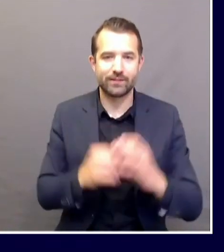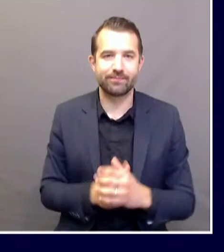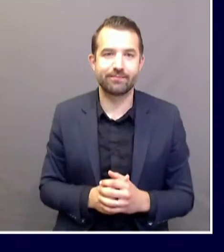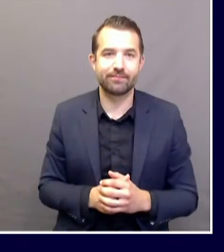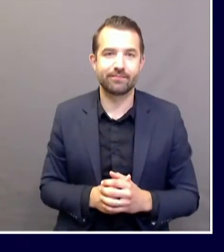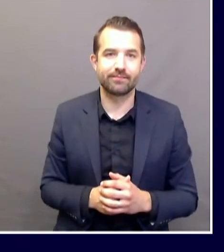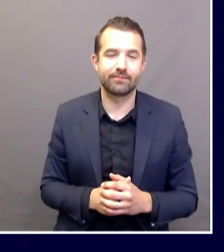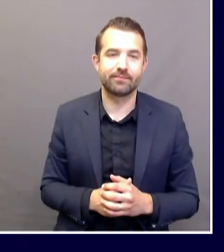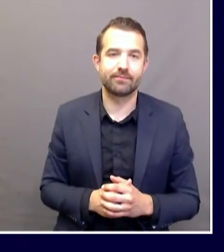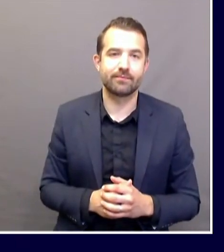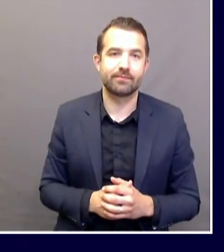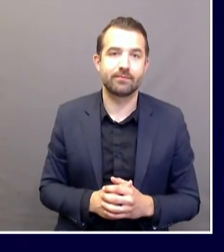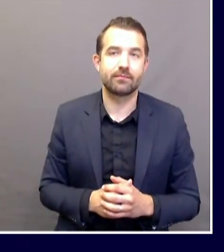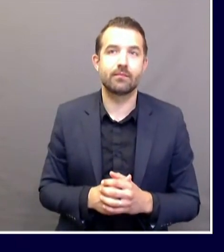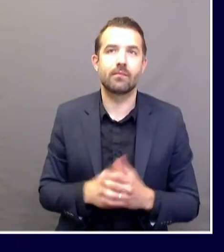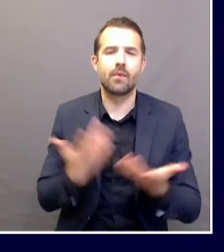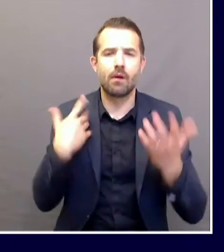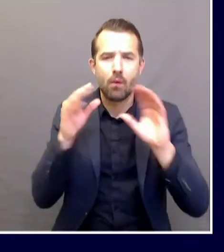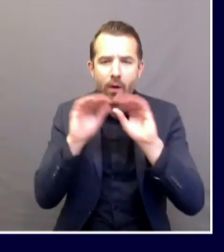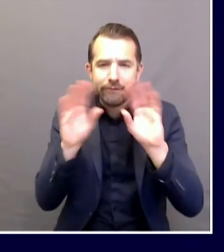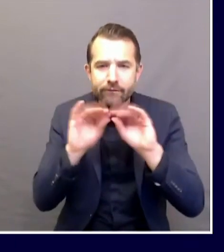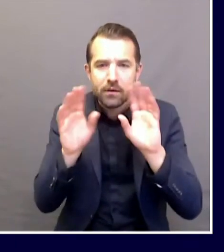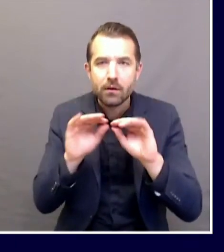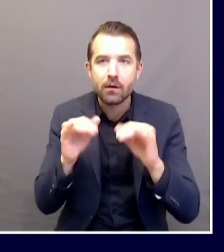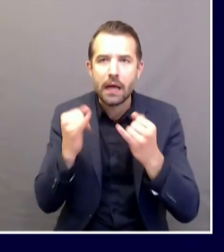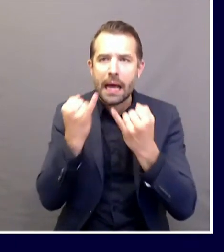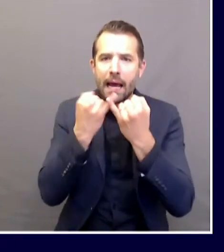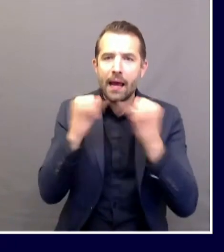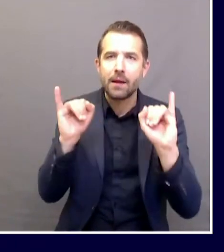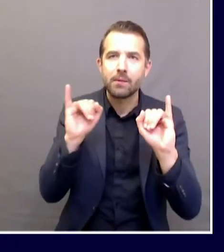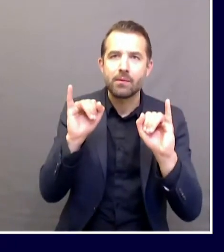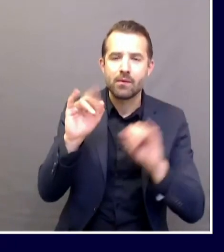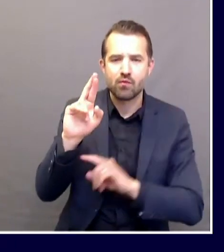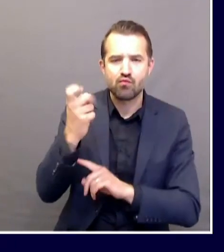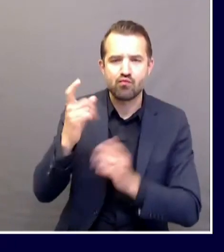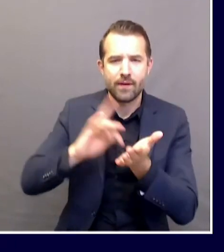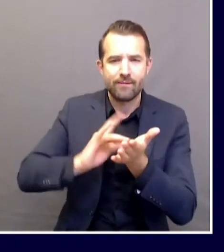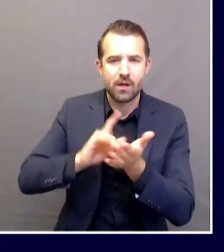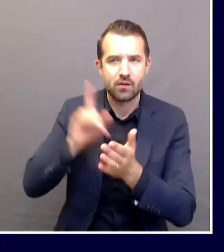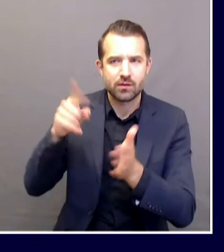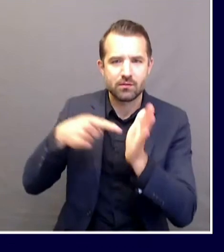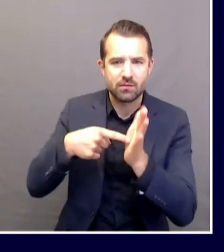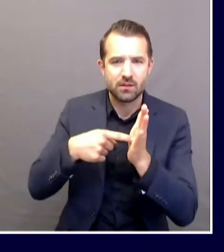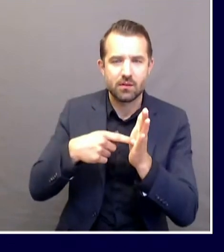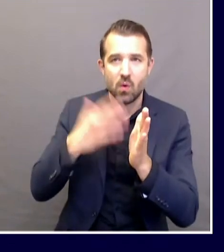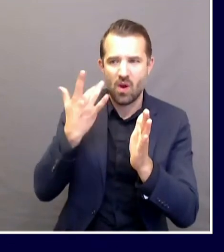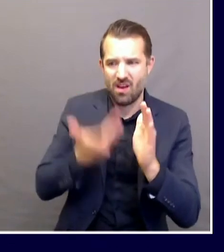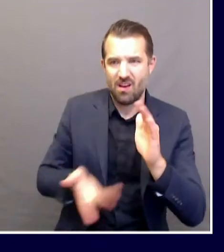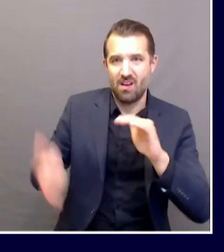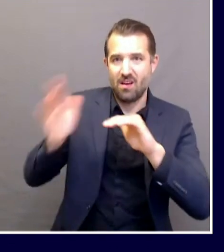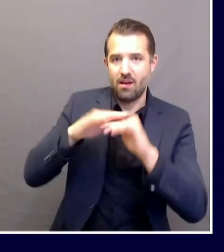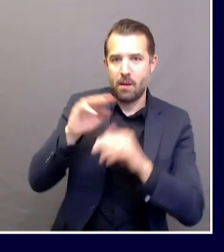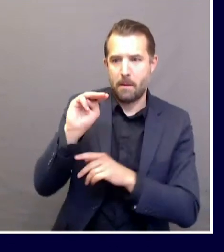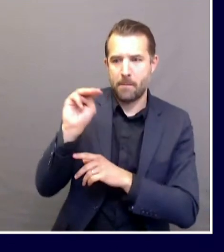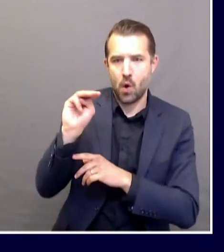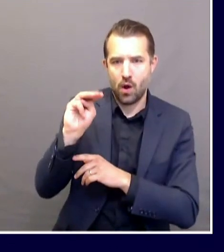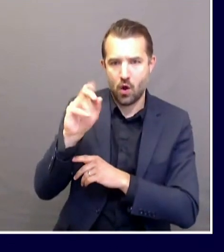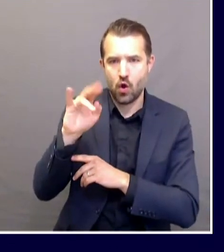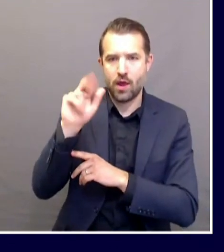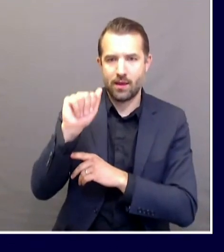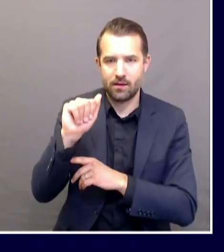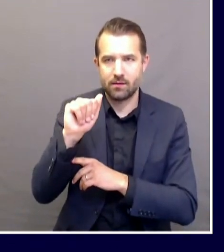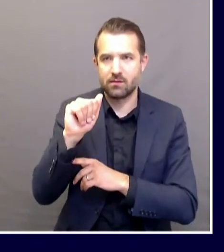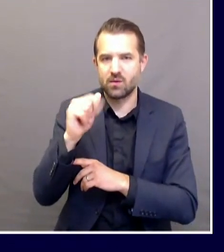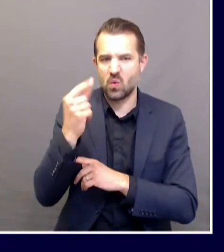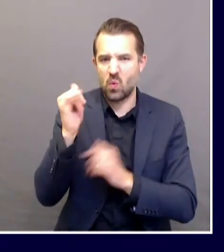independent pharmacies and what role they will play with Moderna. And then Also, one of the